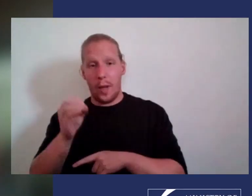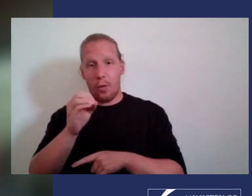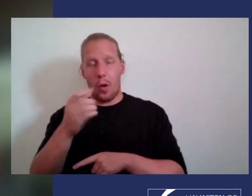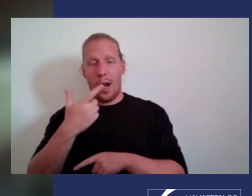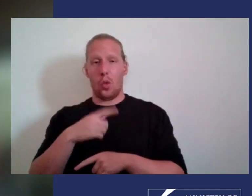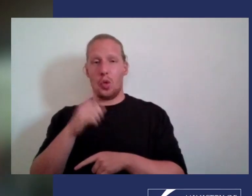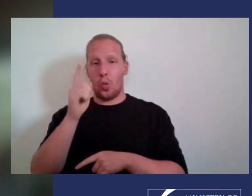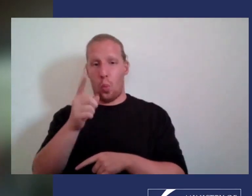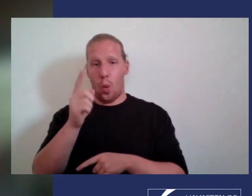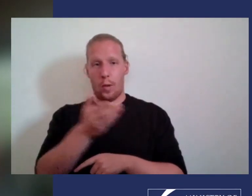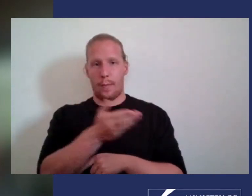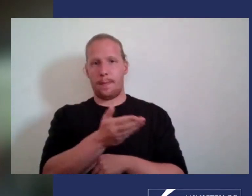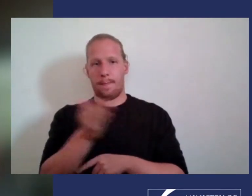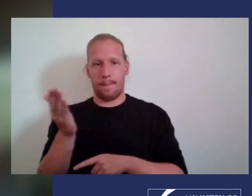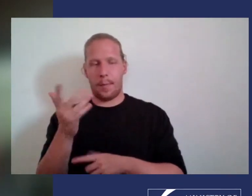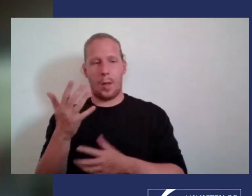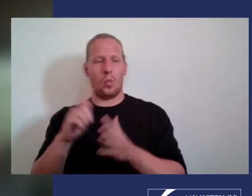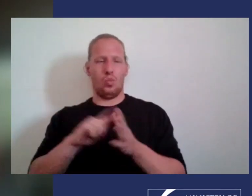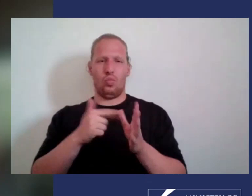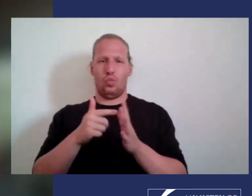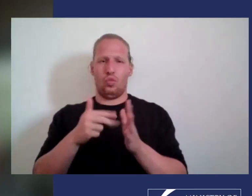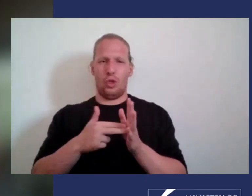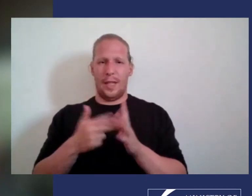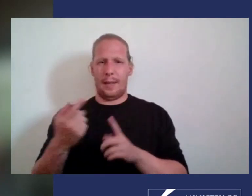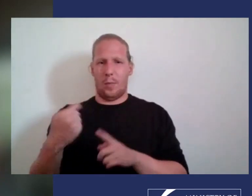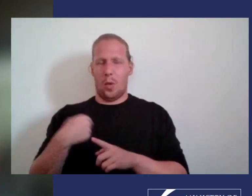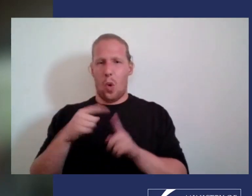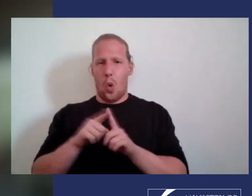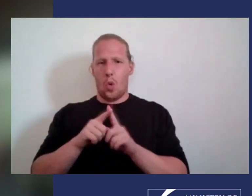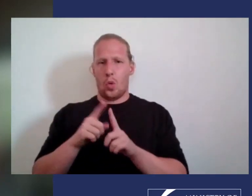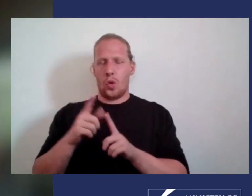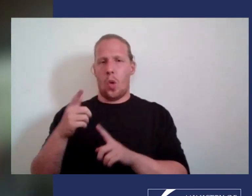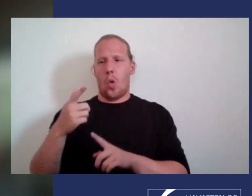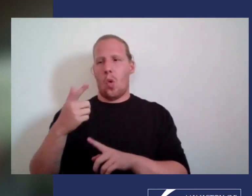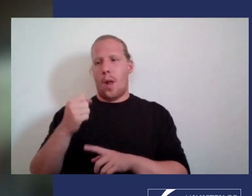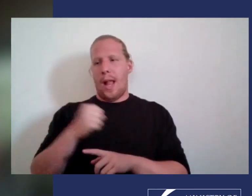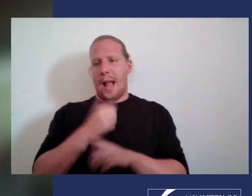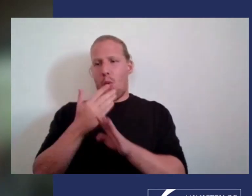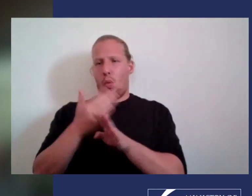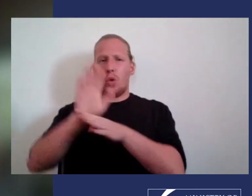warn people that, Jin and I and other paediatricians are hearing from our colleagues overseas that